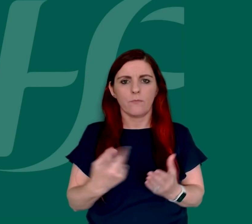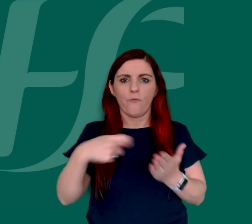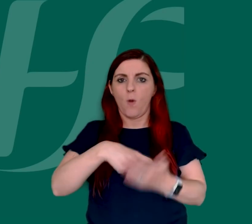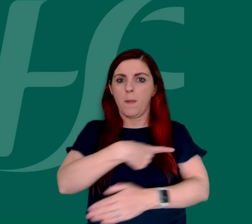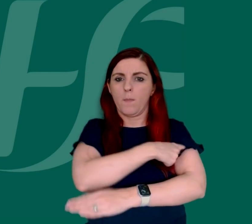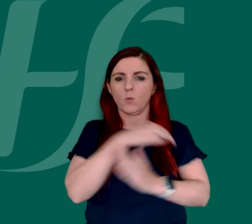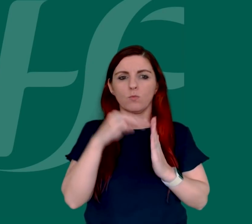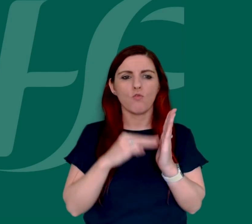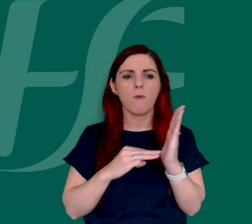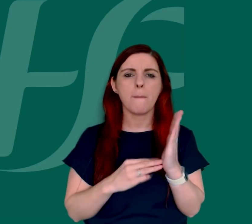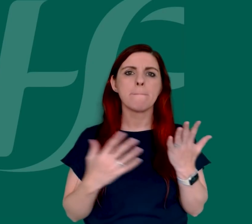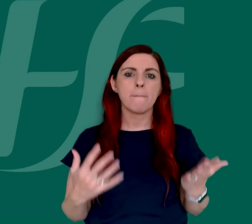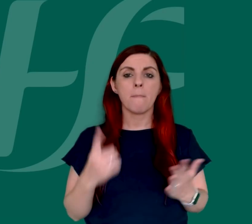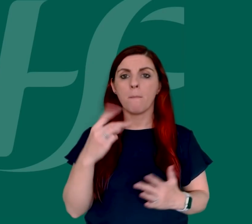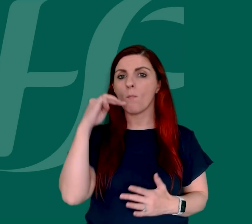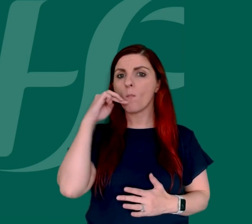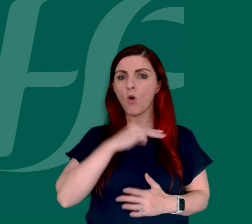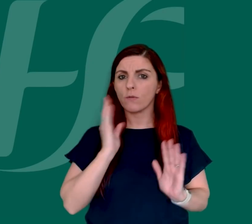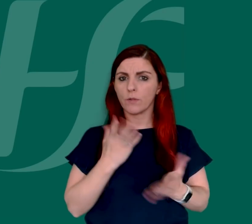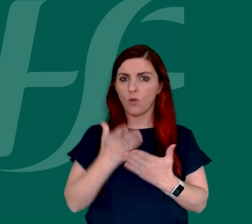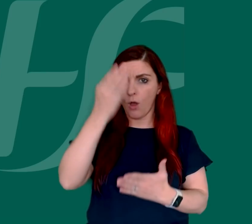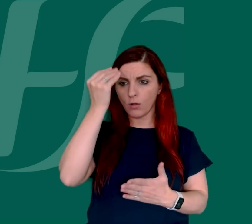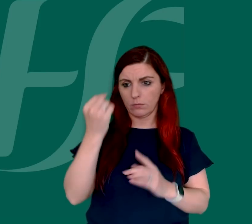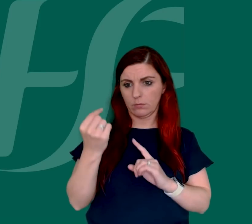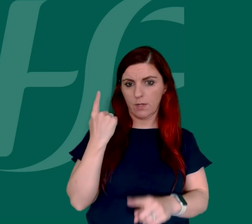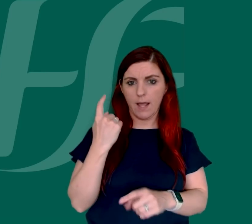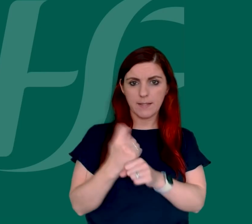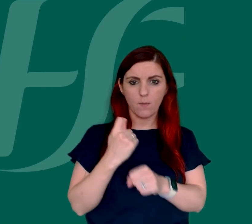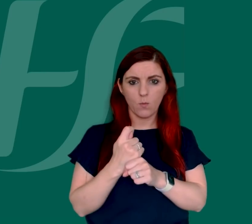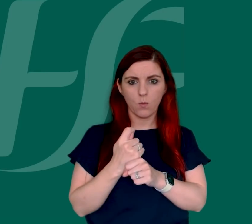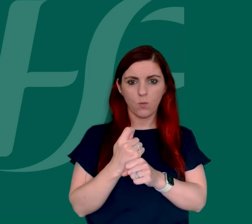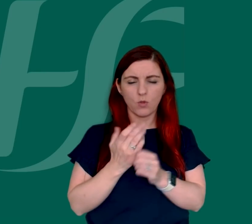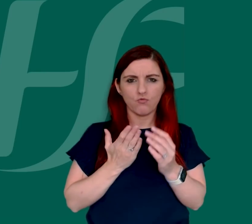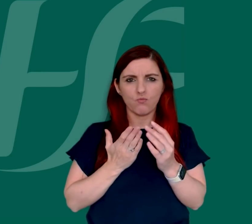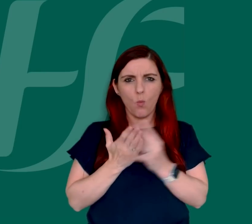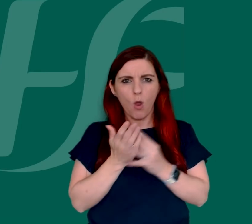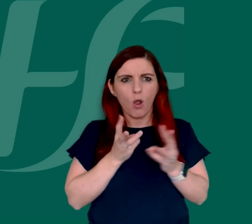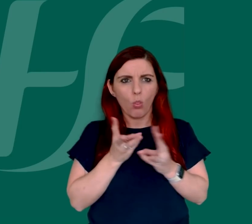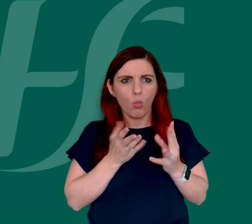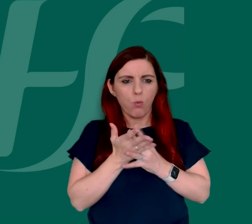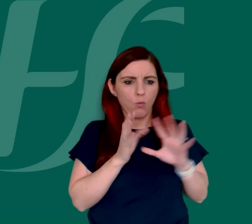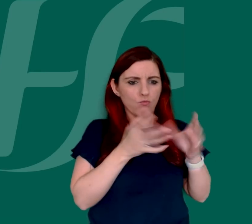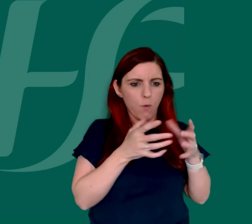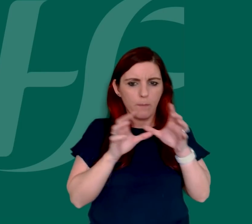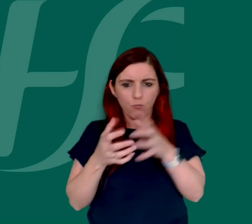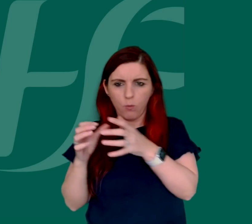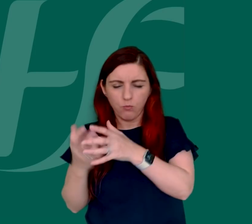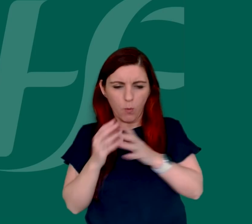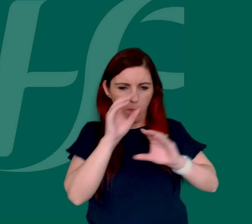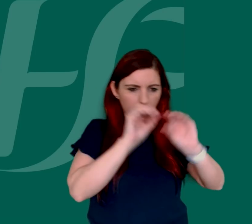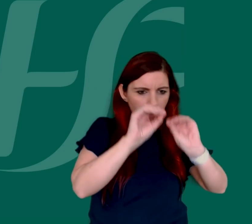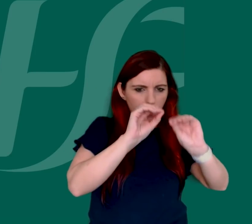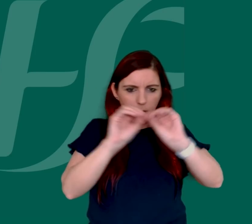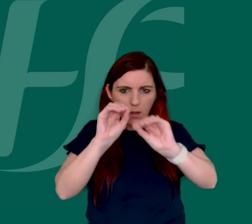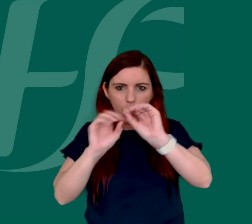programme, one of the key things we learned last time is to try and work through the groups in a methodical way as possible. The complication with the booster programme, unlike the